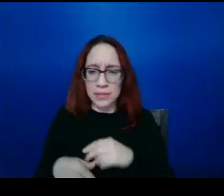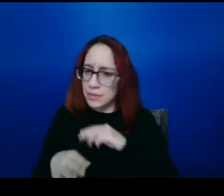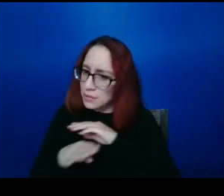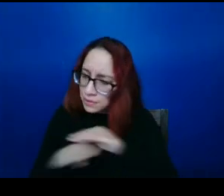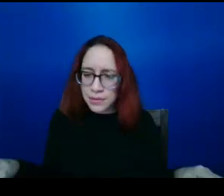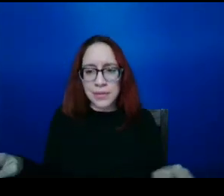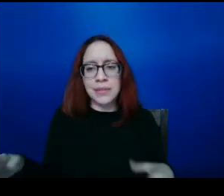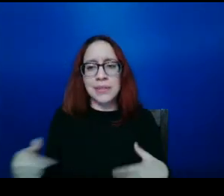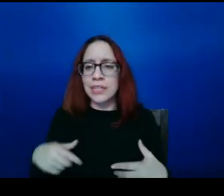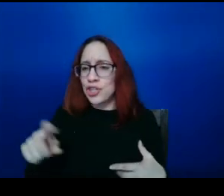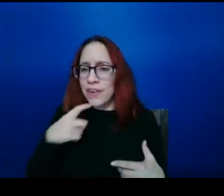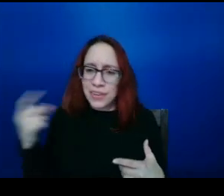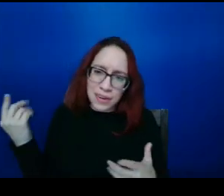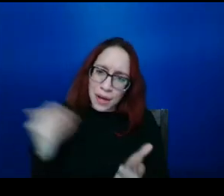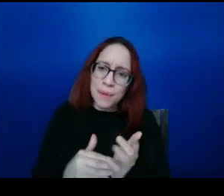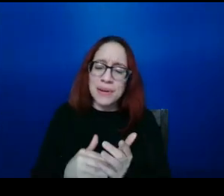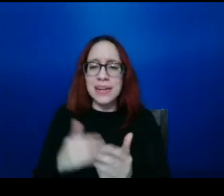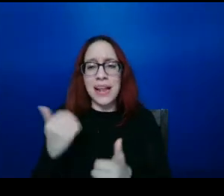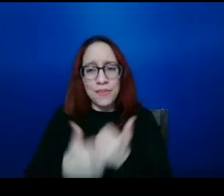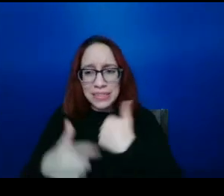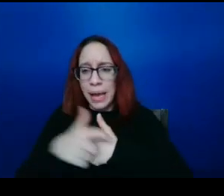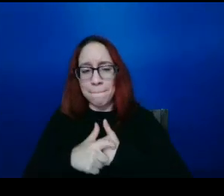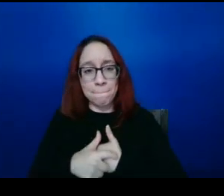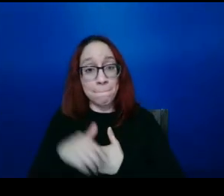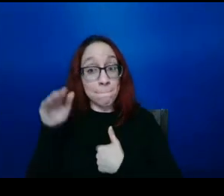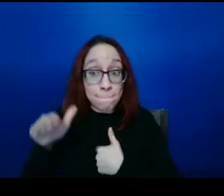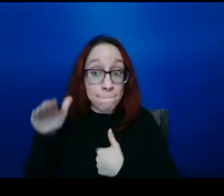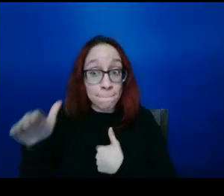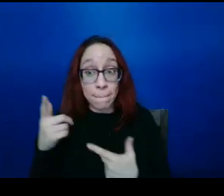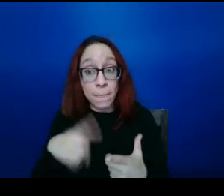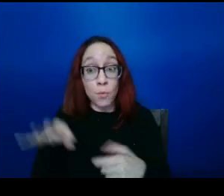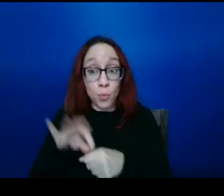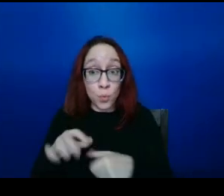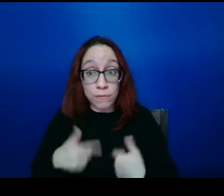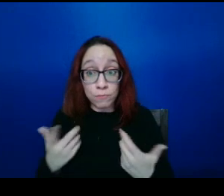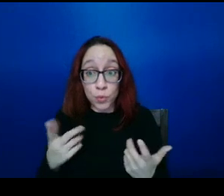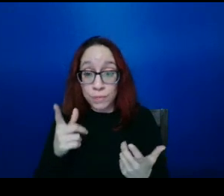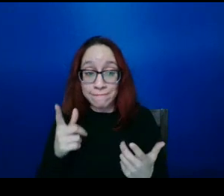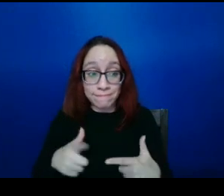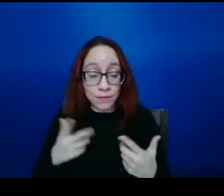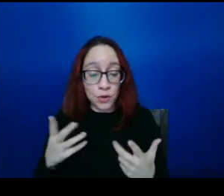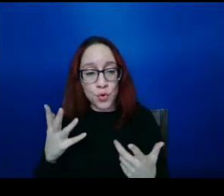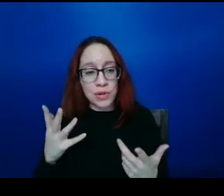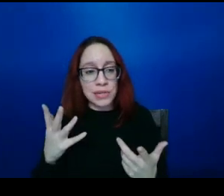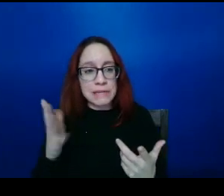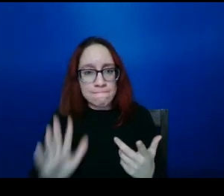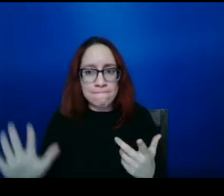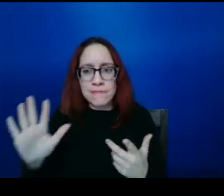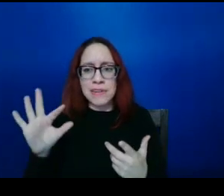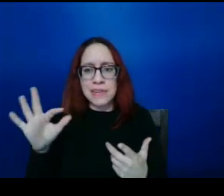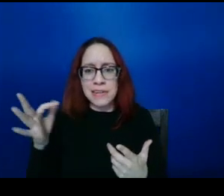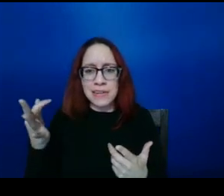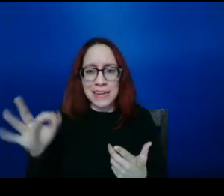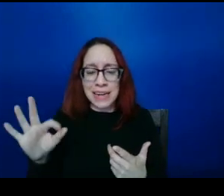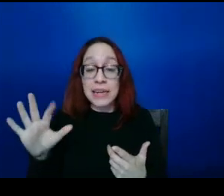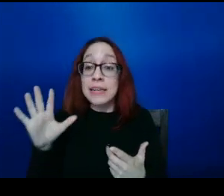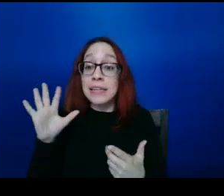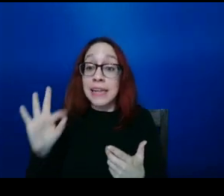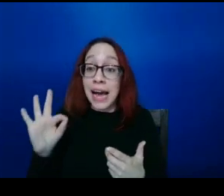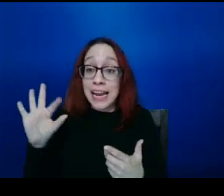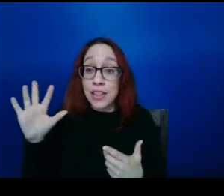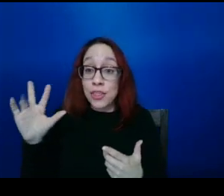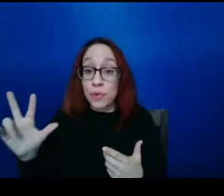And I shouldn't have to come up here every single time and remind you of what the residents voted for, at approximately 93% of the city